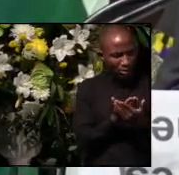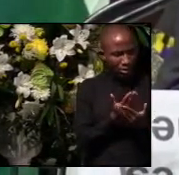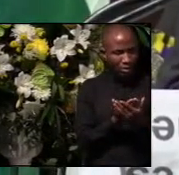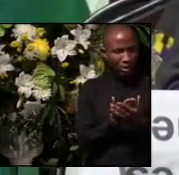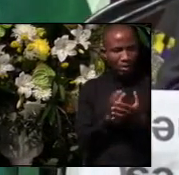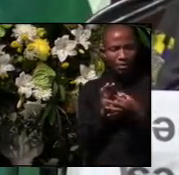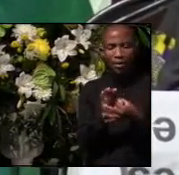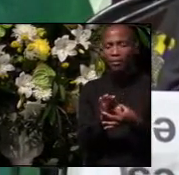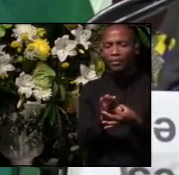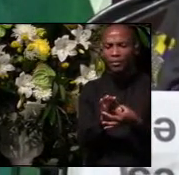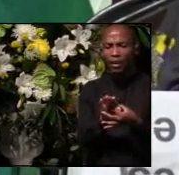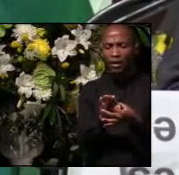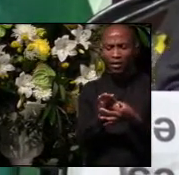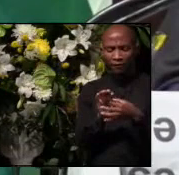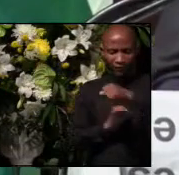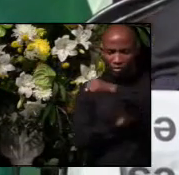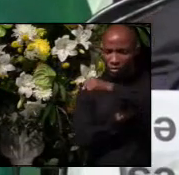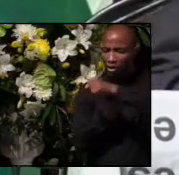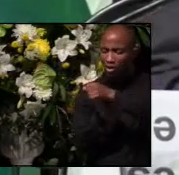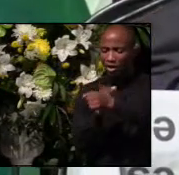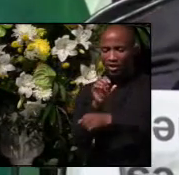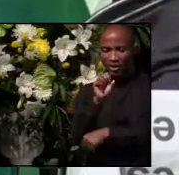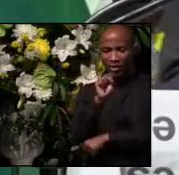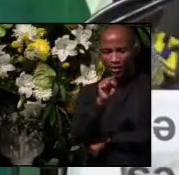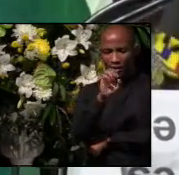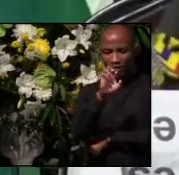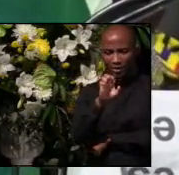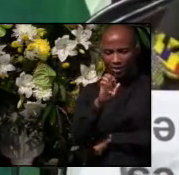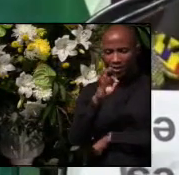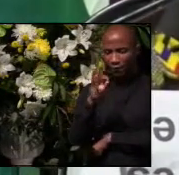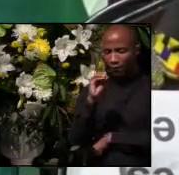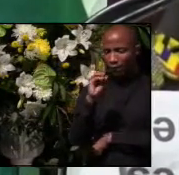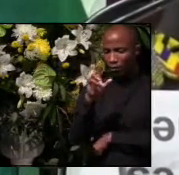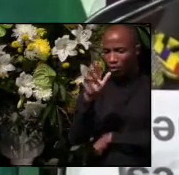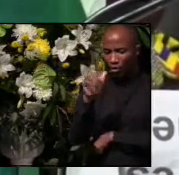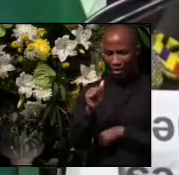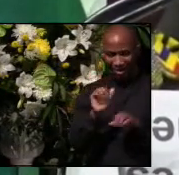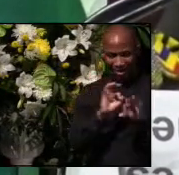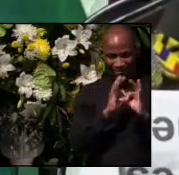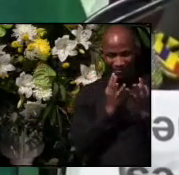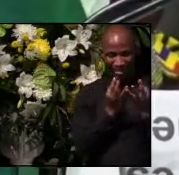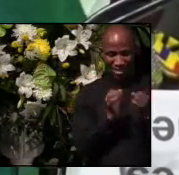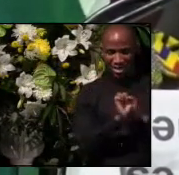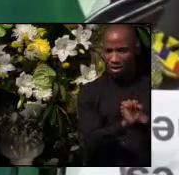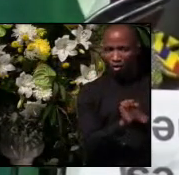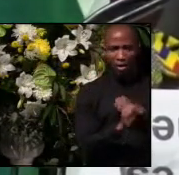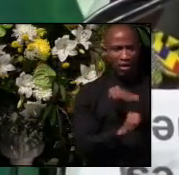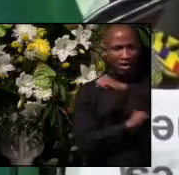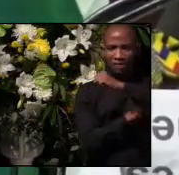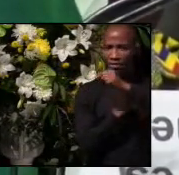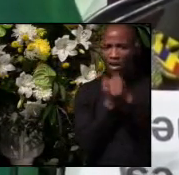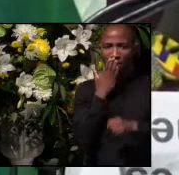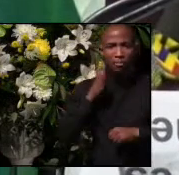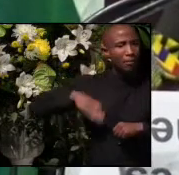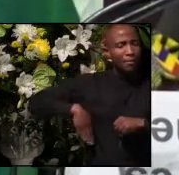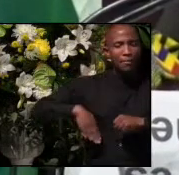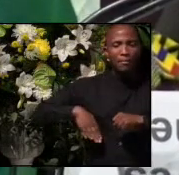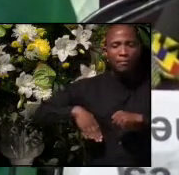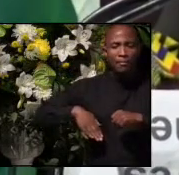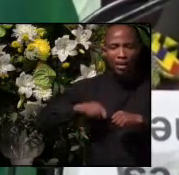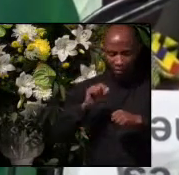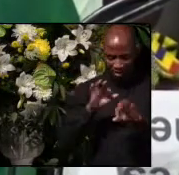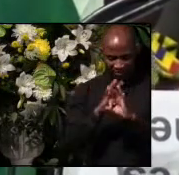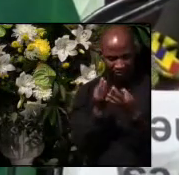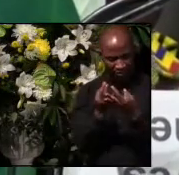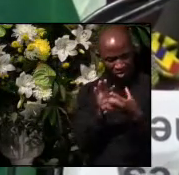with the Victor Sephora Foundation for a family they have not yet established a foundation and